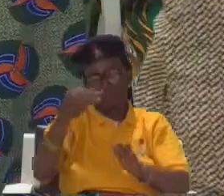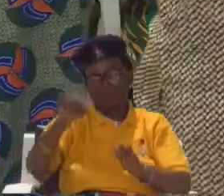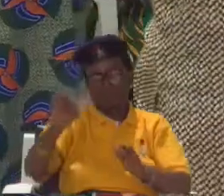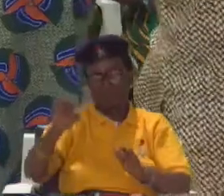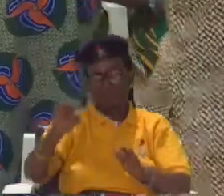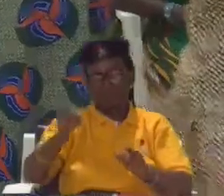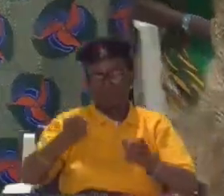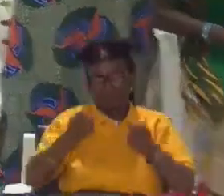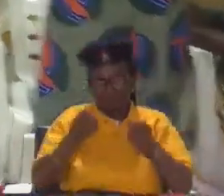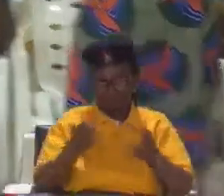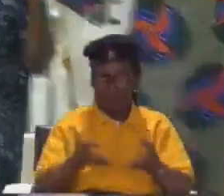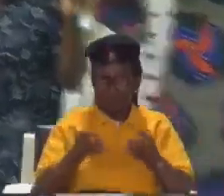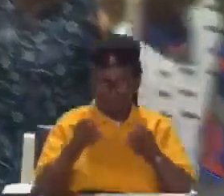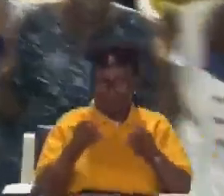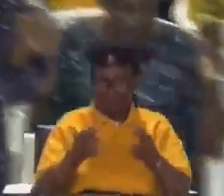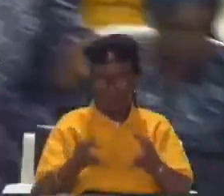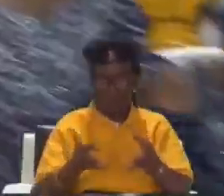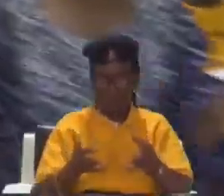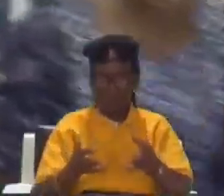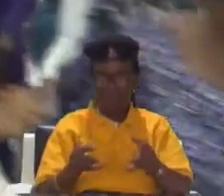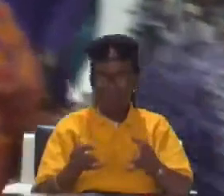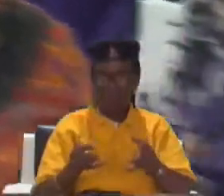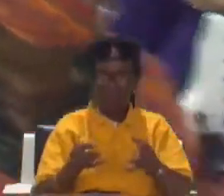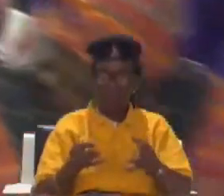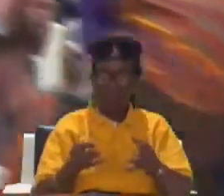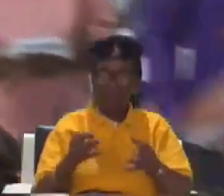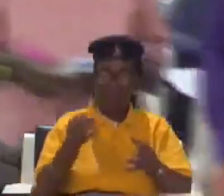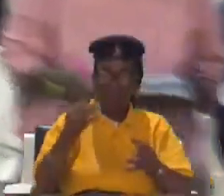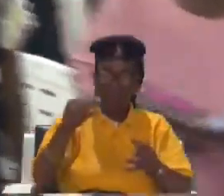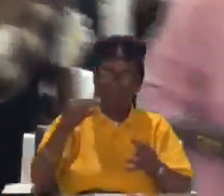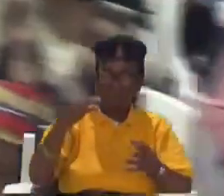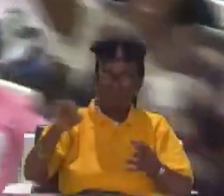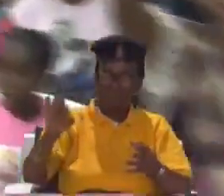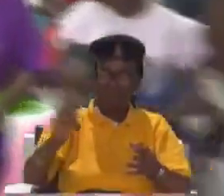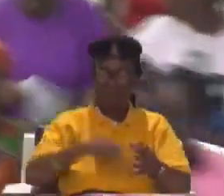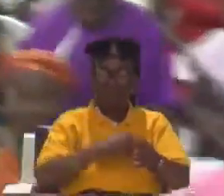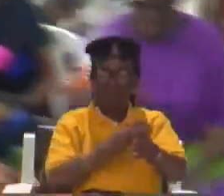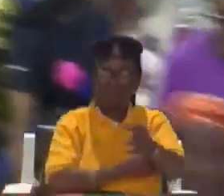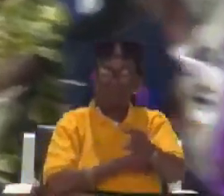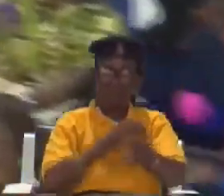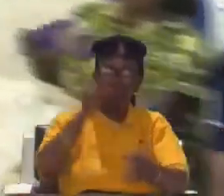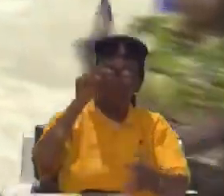wonders. Ati iyanu. Of mighty testimonies.